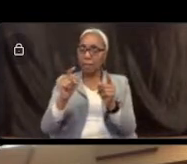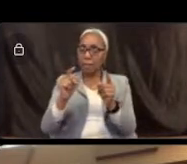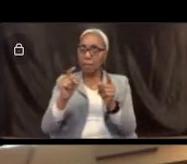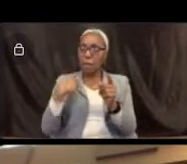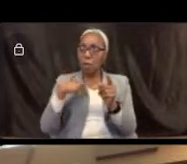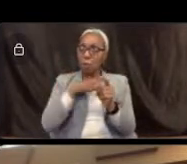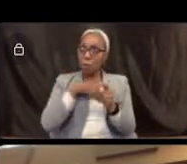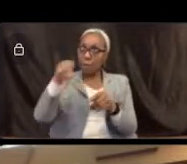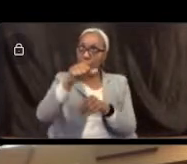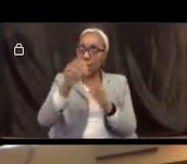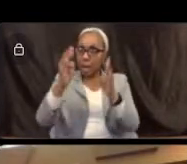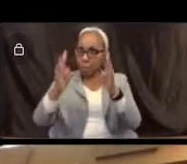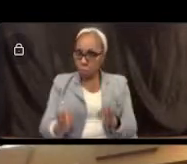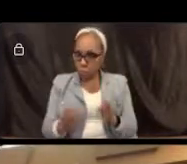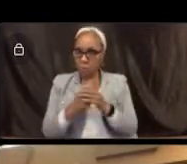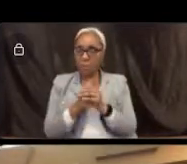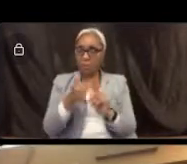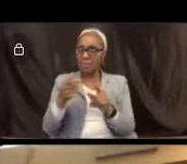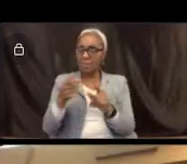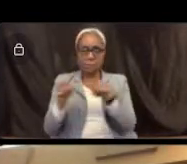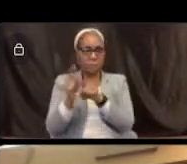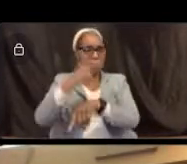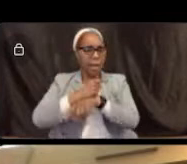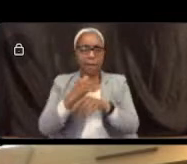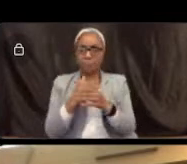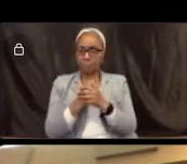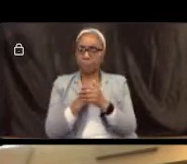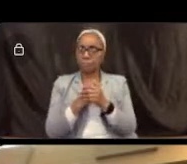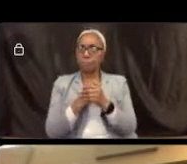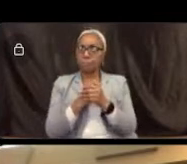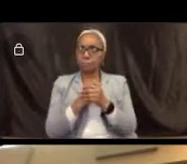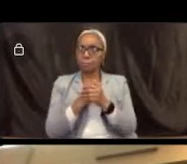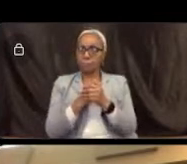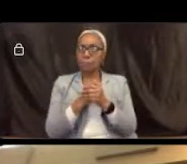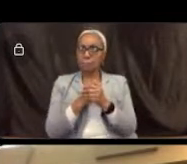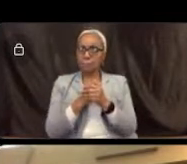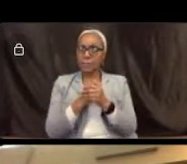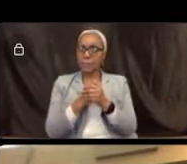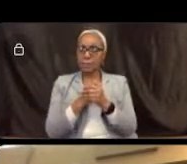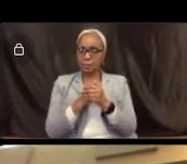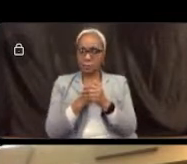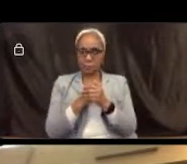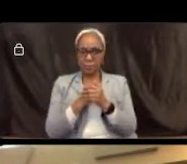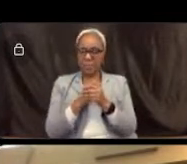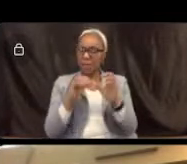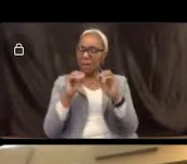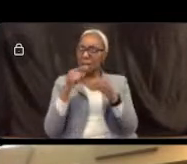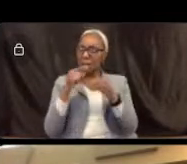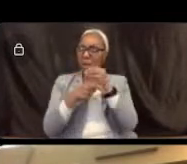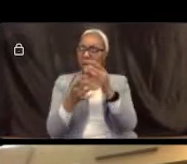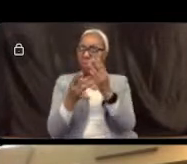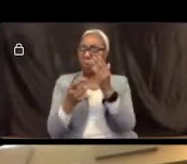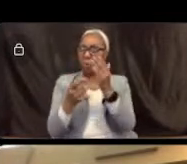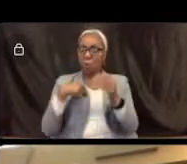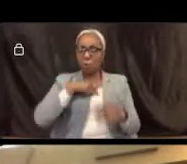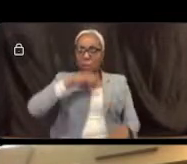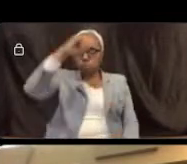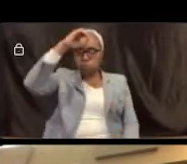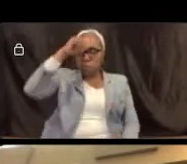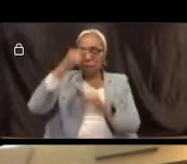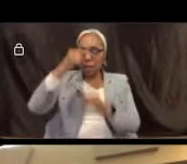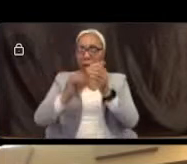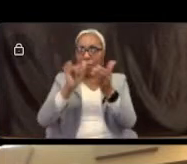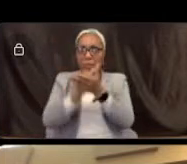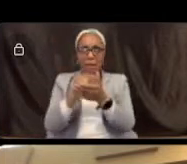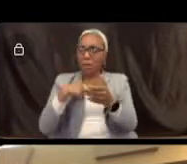a person that same day. And about the oil thing, we don't know nothing about oil. We don't